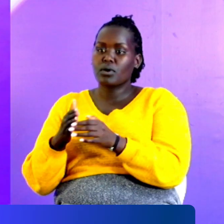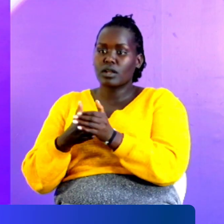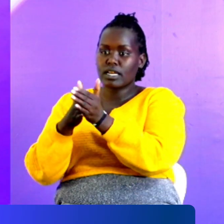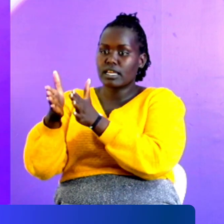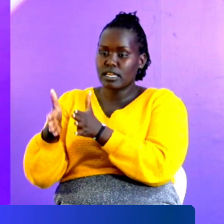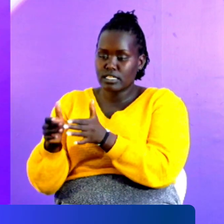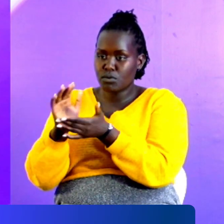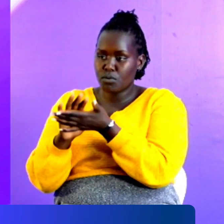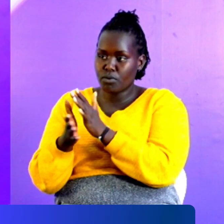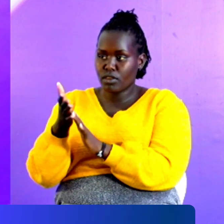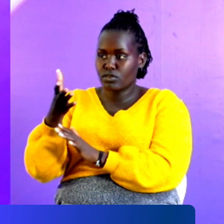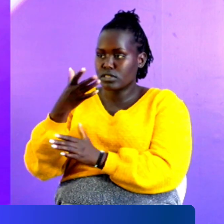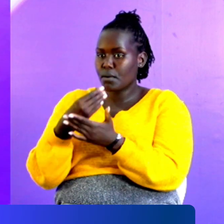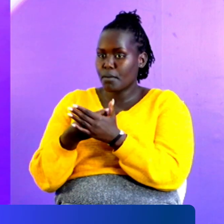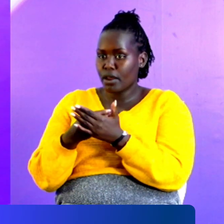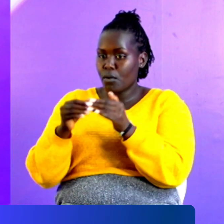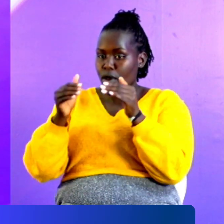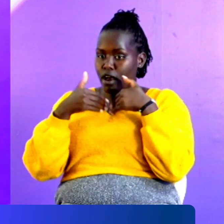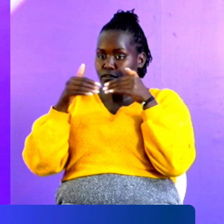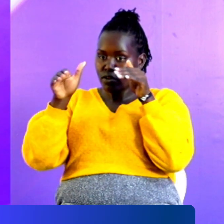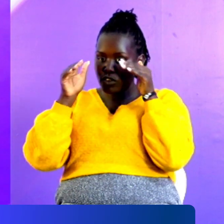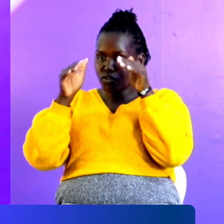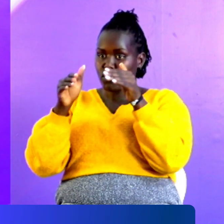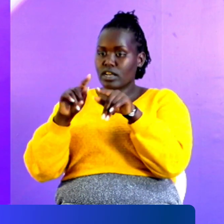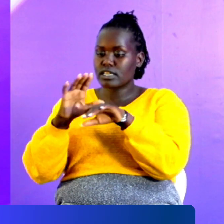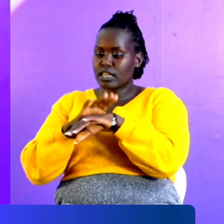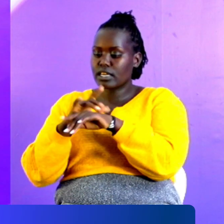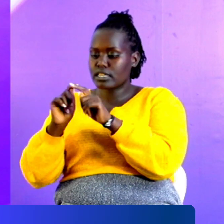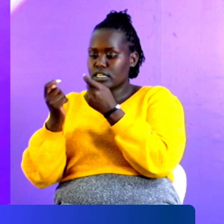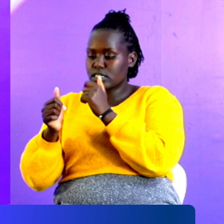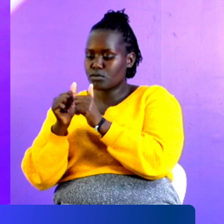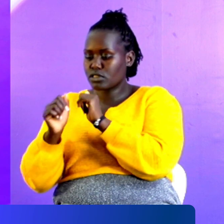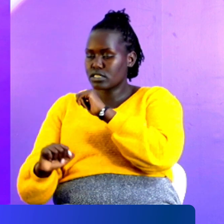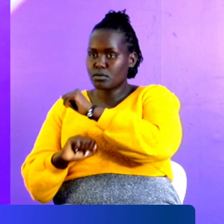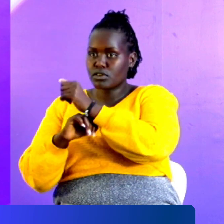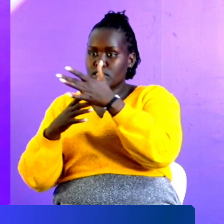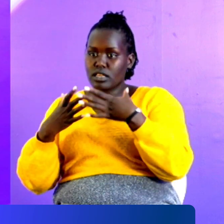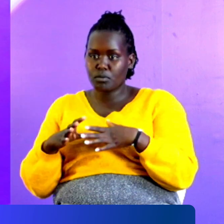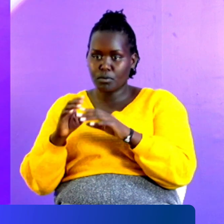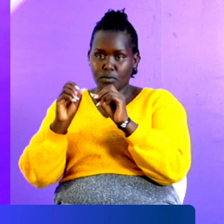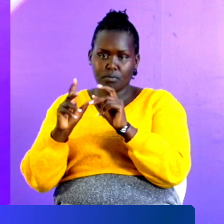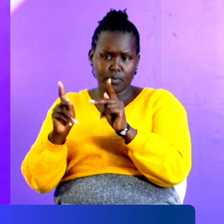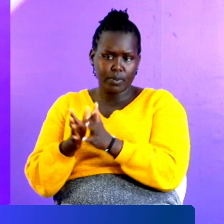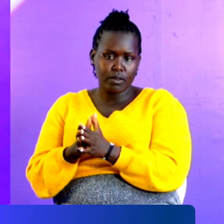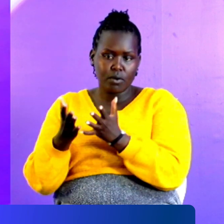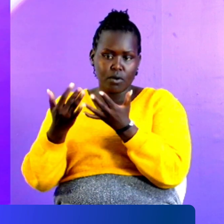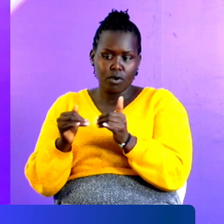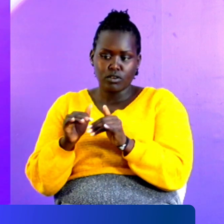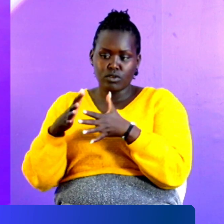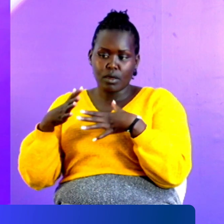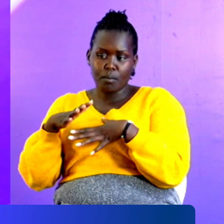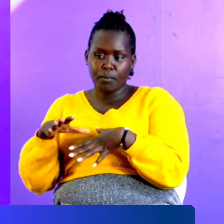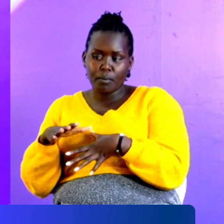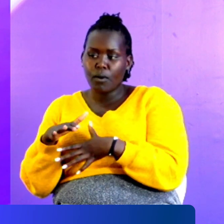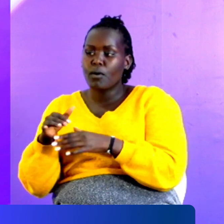get to positions? We have to caucus. We have to form a team that is going to support these people. Okay? If we are going to the ground, we are going with